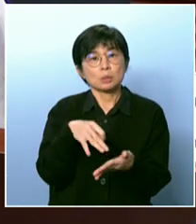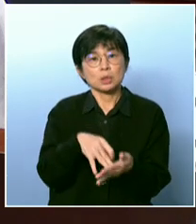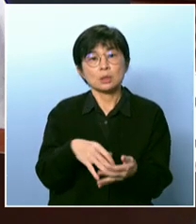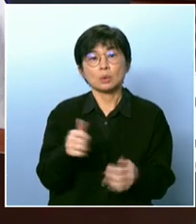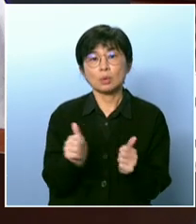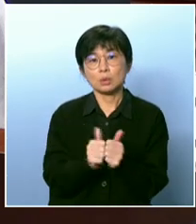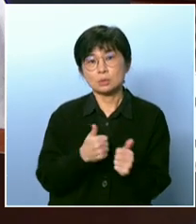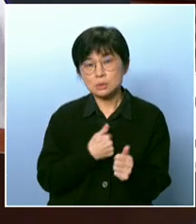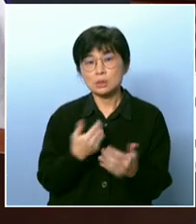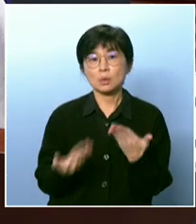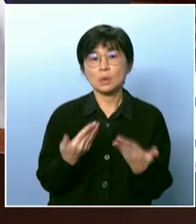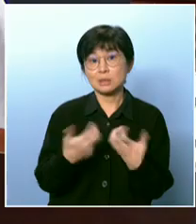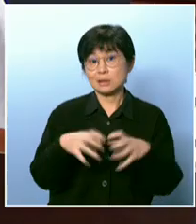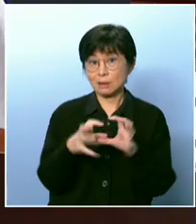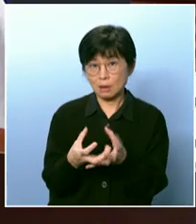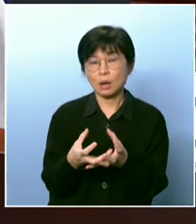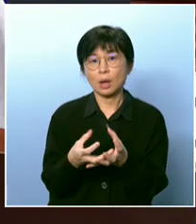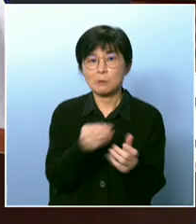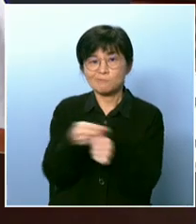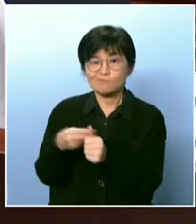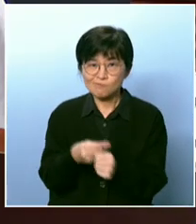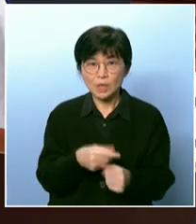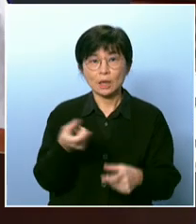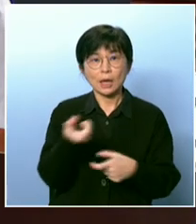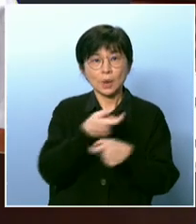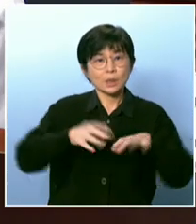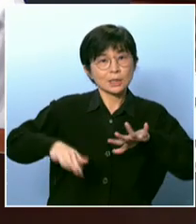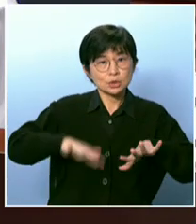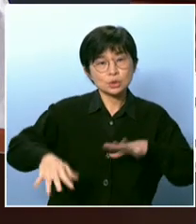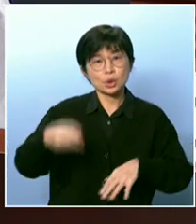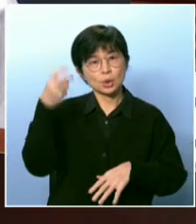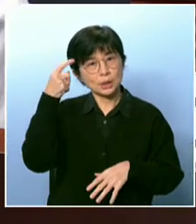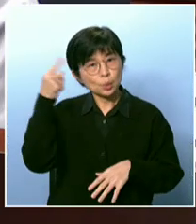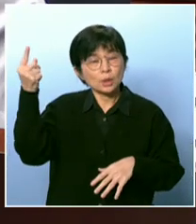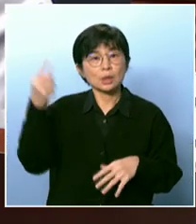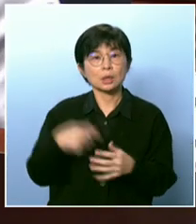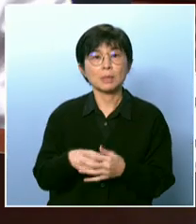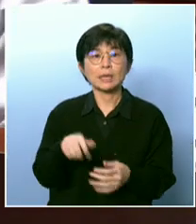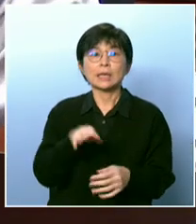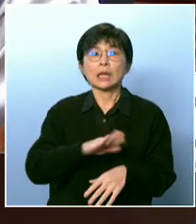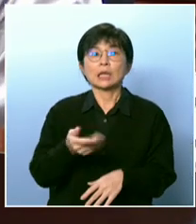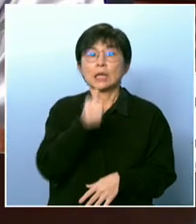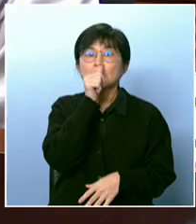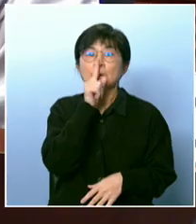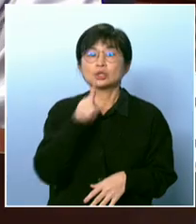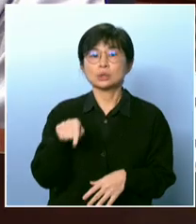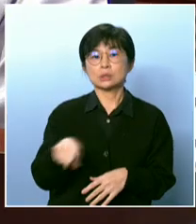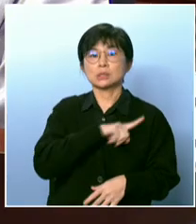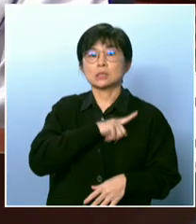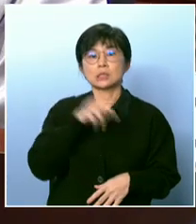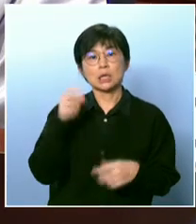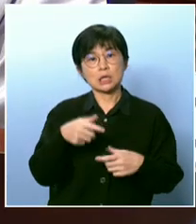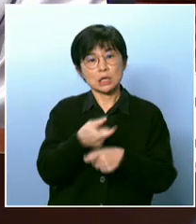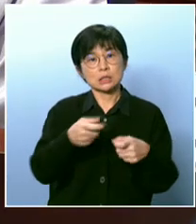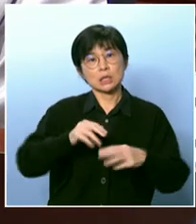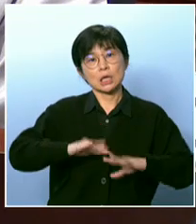to ensure the funds are used appropriately? We also have mentors and